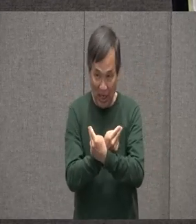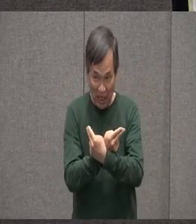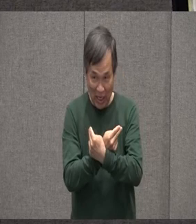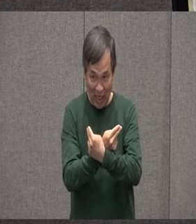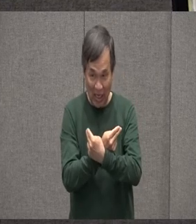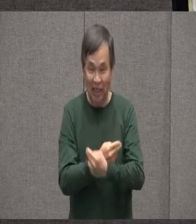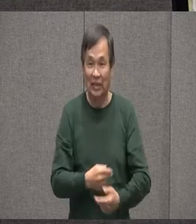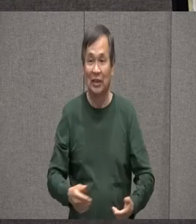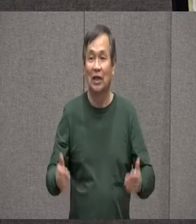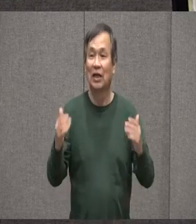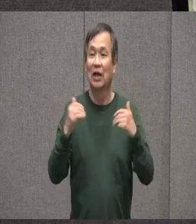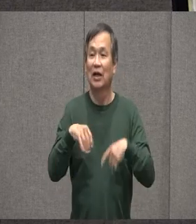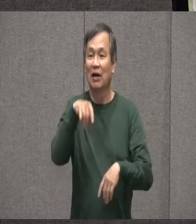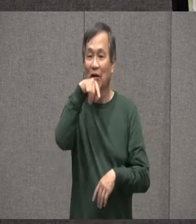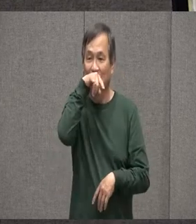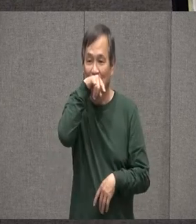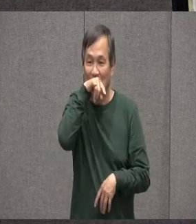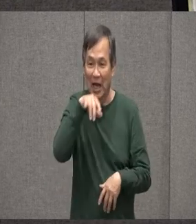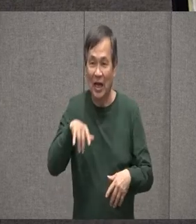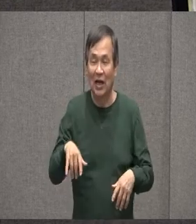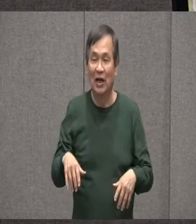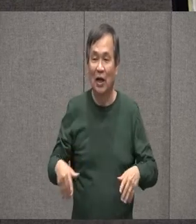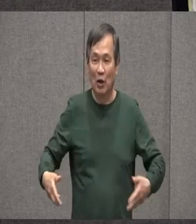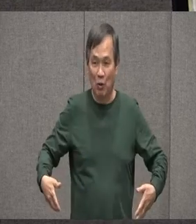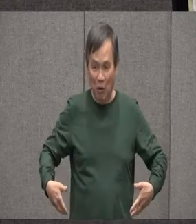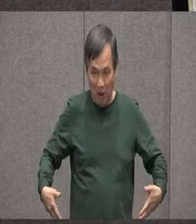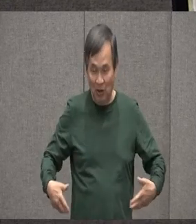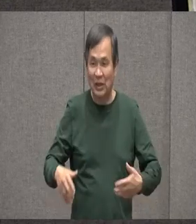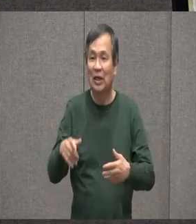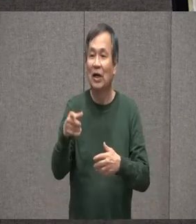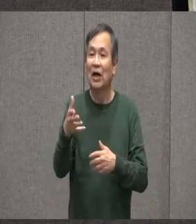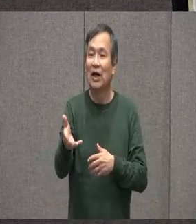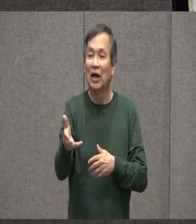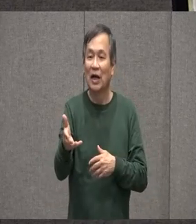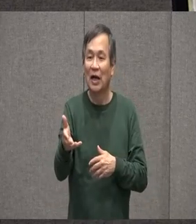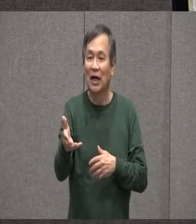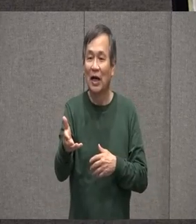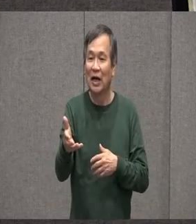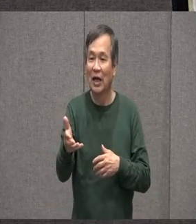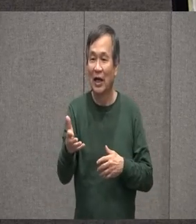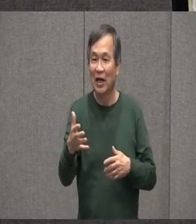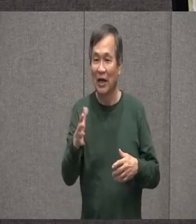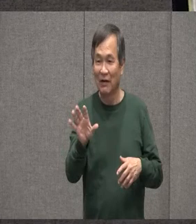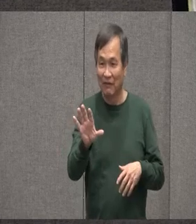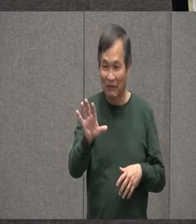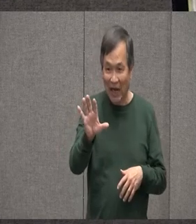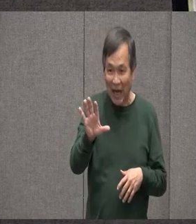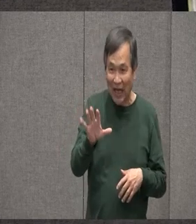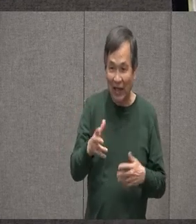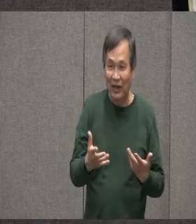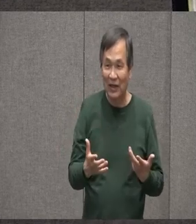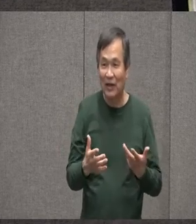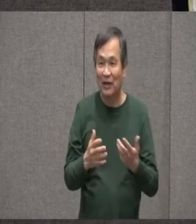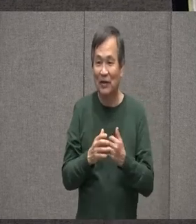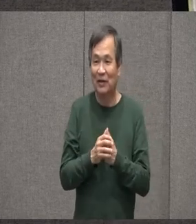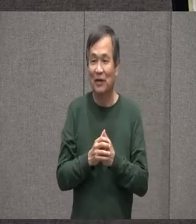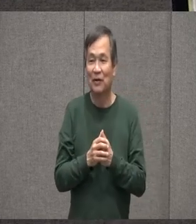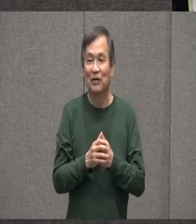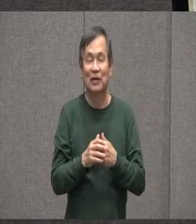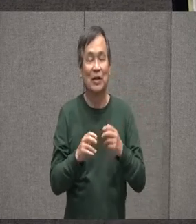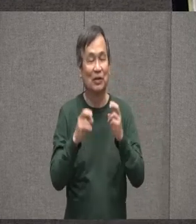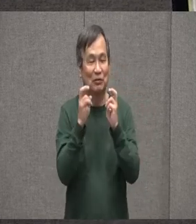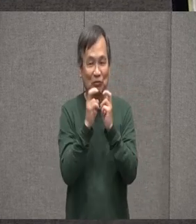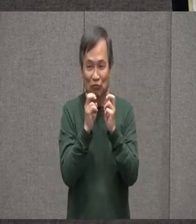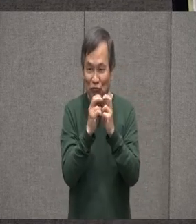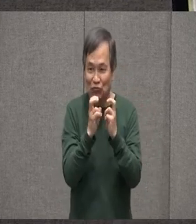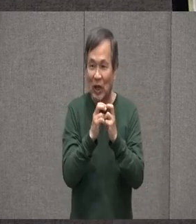and dive, five fat walrus with tusks sharp and keen, five sly ermine all pop-eyed and lean, five polar